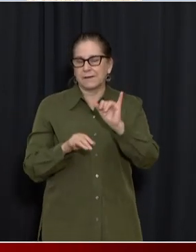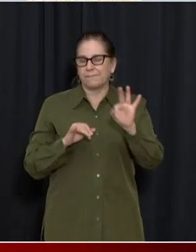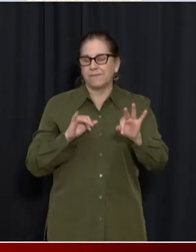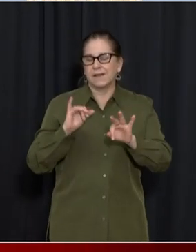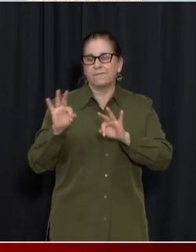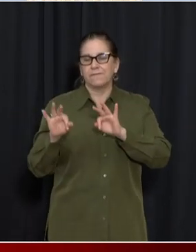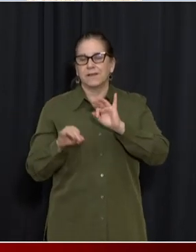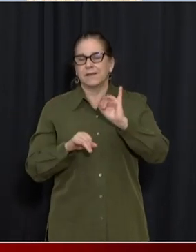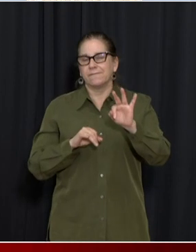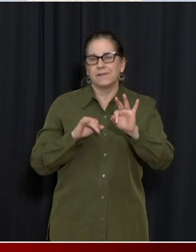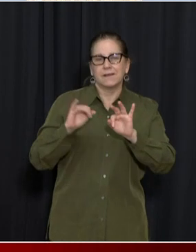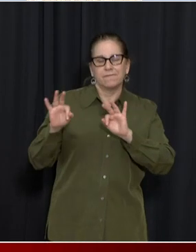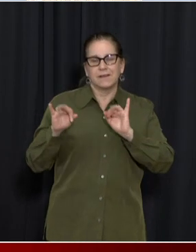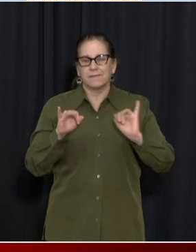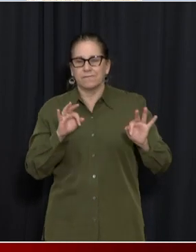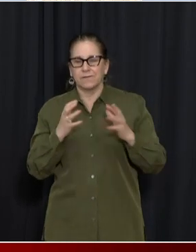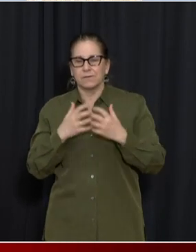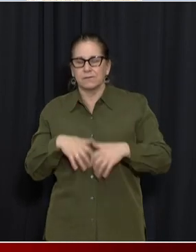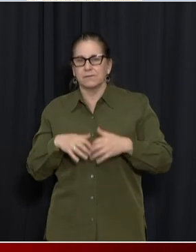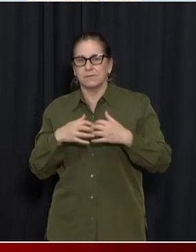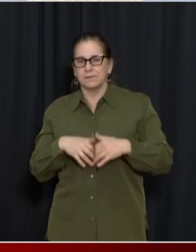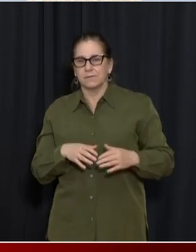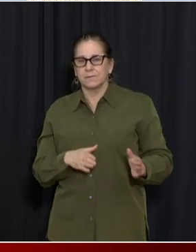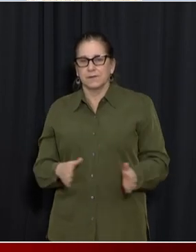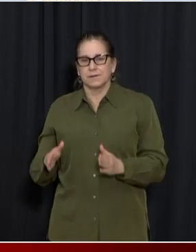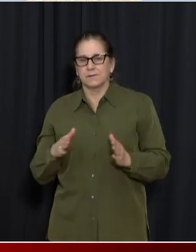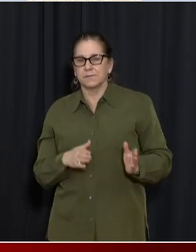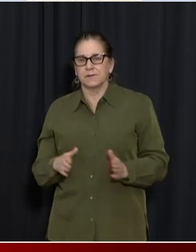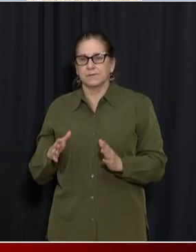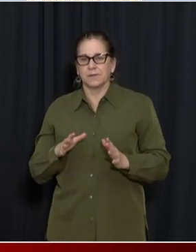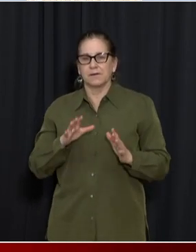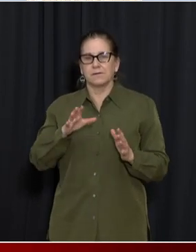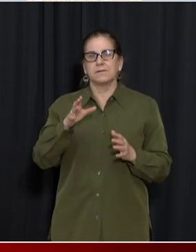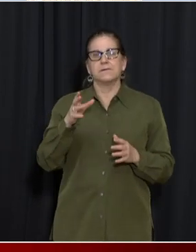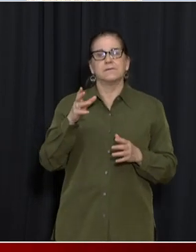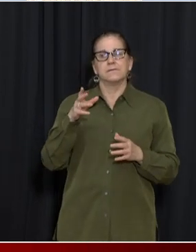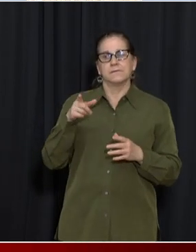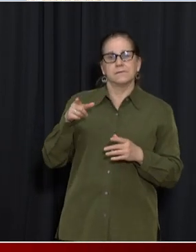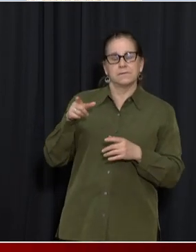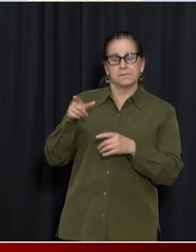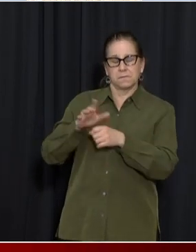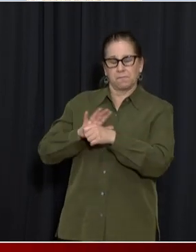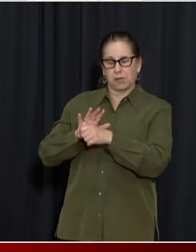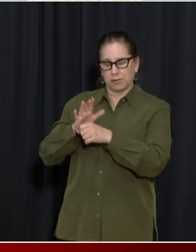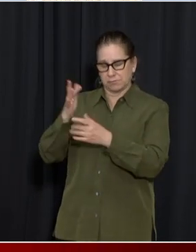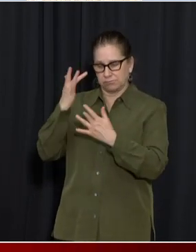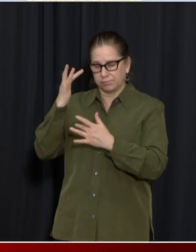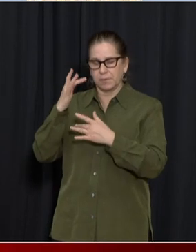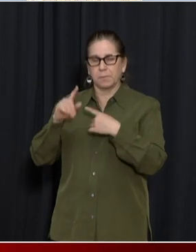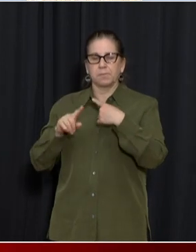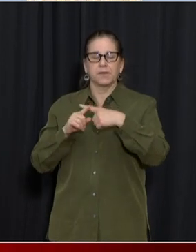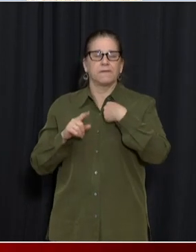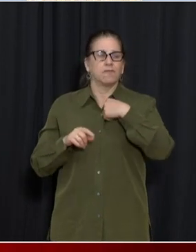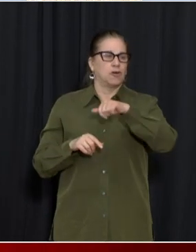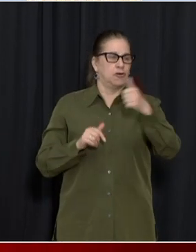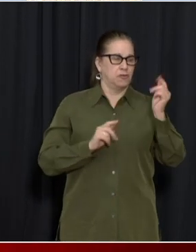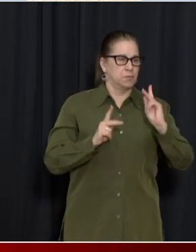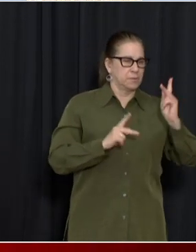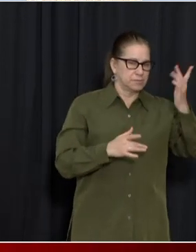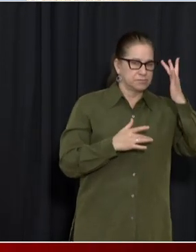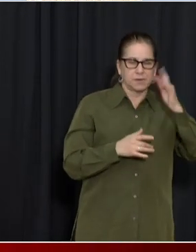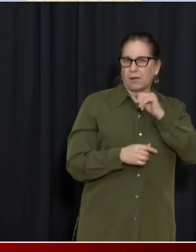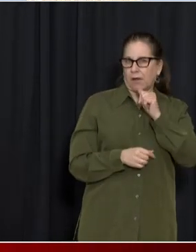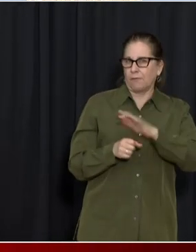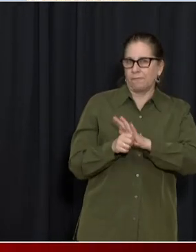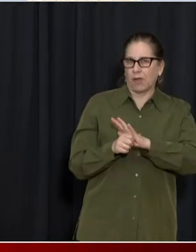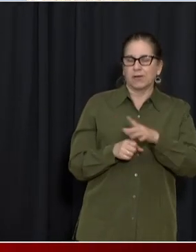have illnesses not related to COVID-19. So we watch this number very carefully. A last issue we've also been